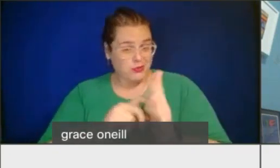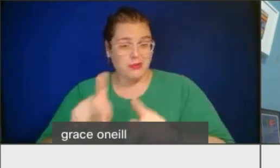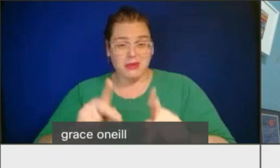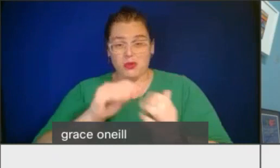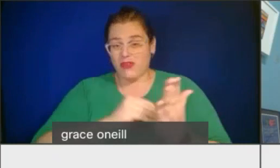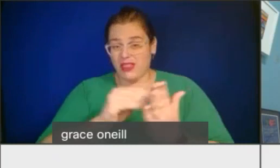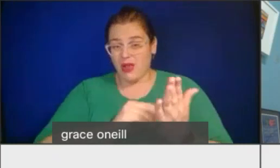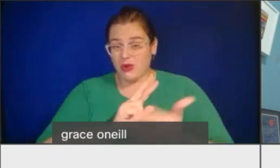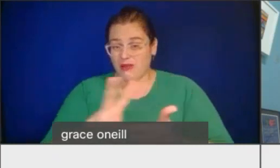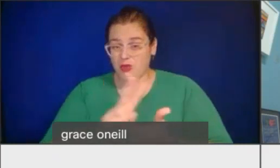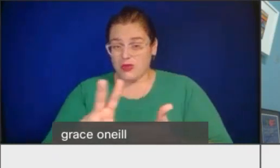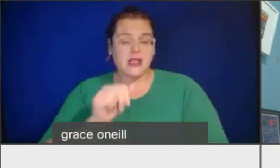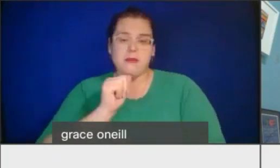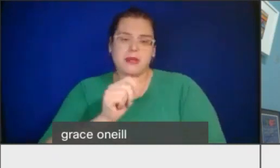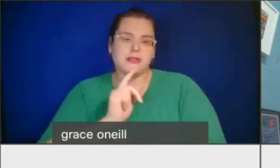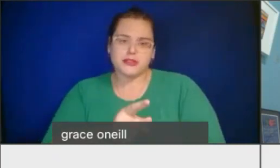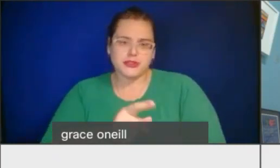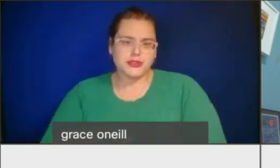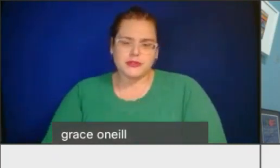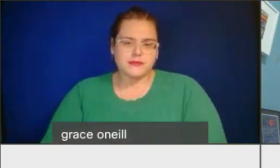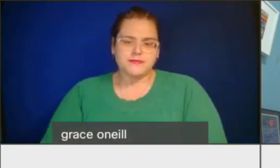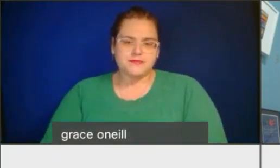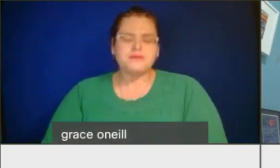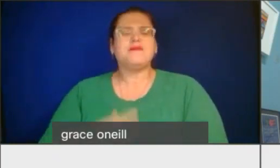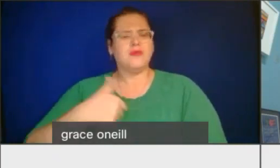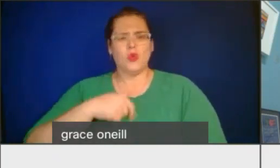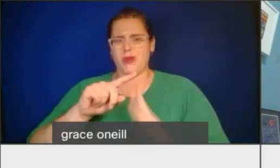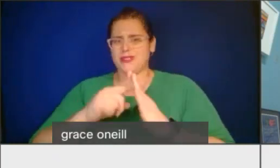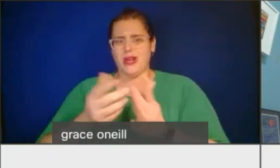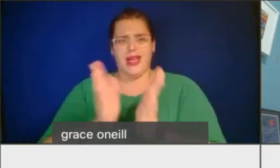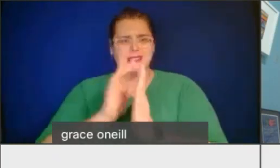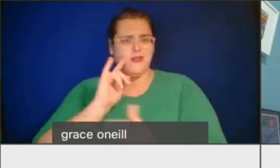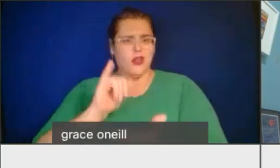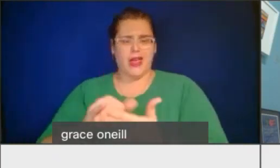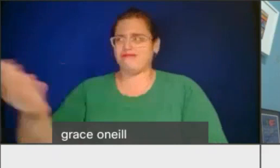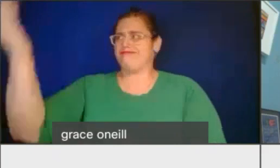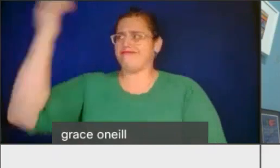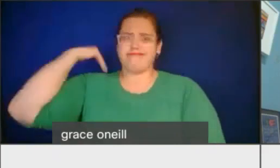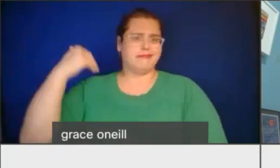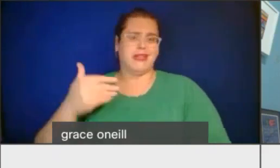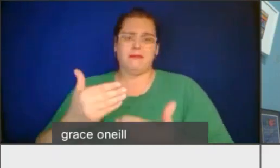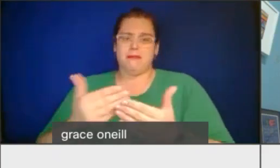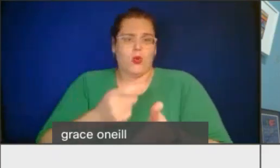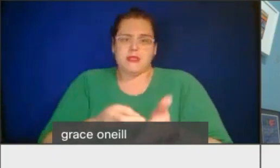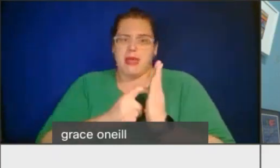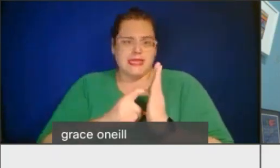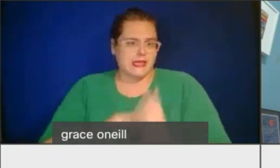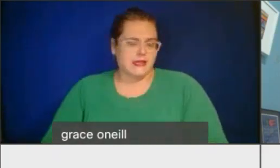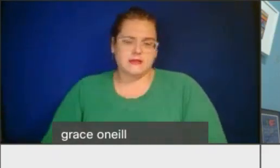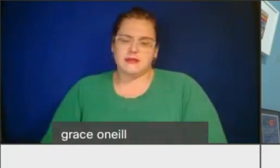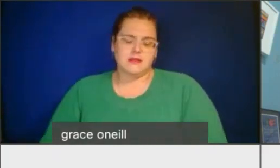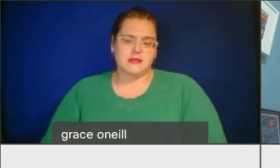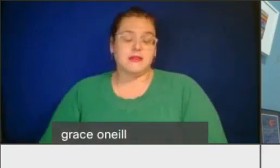2 weeks. We started asking for that data before it was mandated. I think it's essential